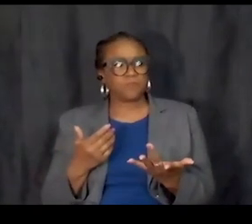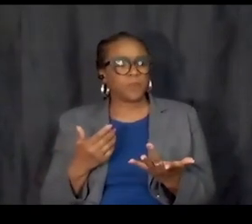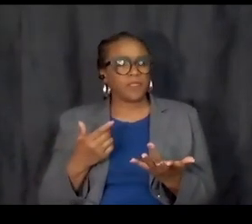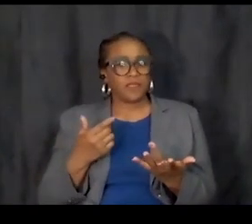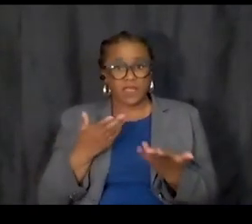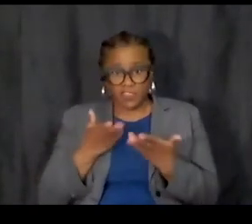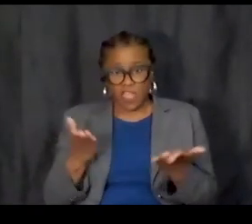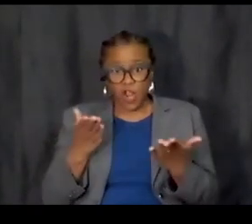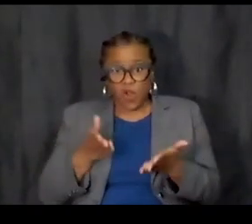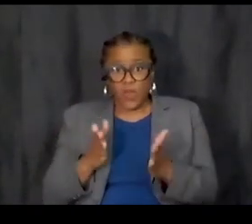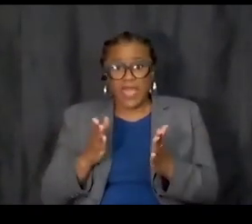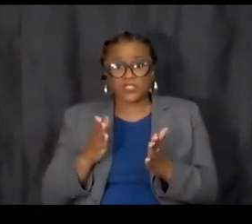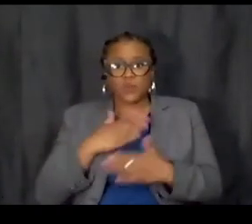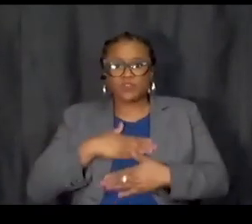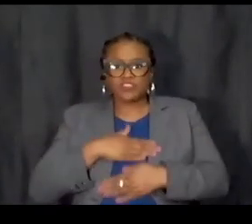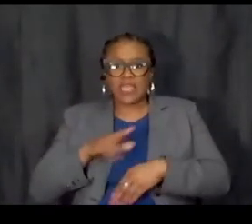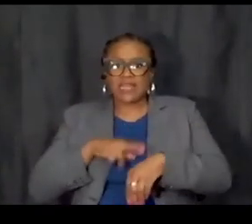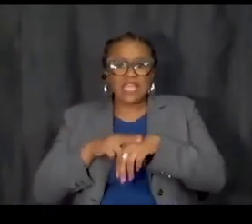your body in danger.